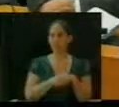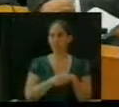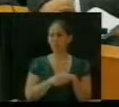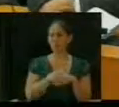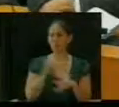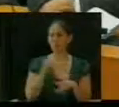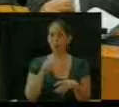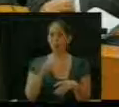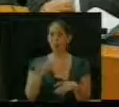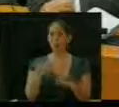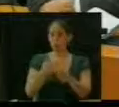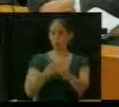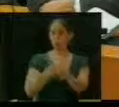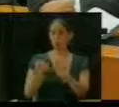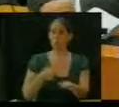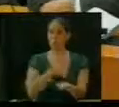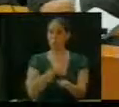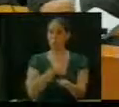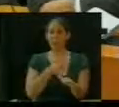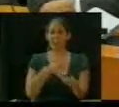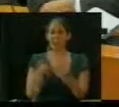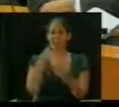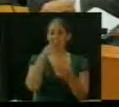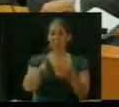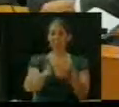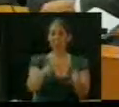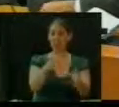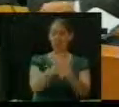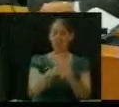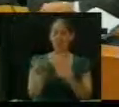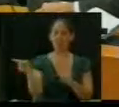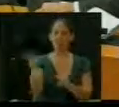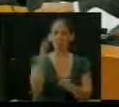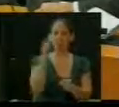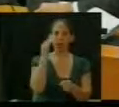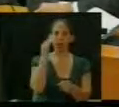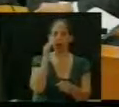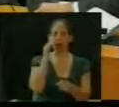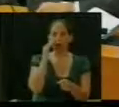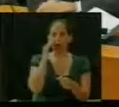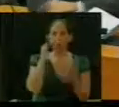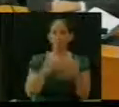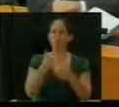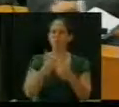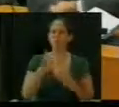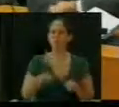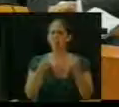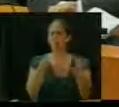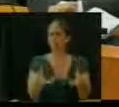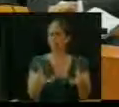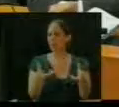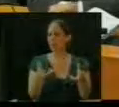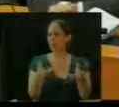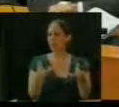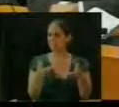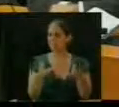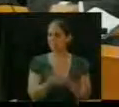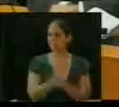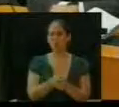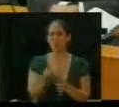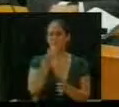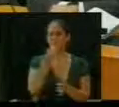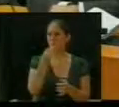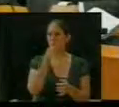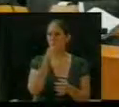say, before we get the letter. So I'm determined about the ethics of the ethics committee, and that will be brought up at the ethics committee before